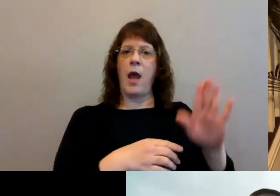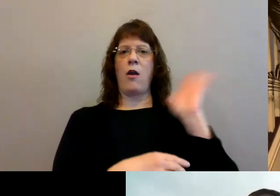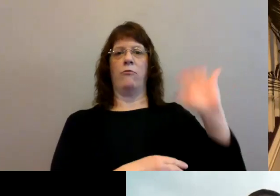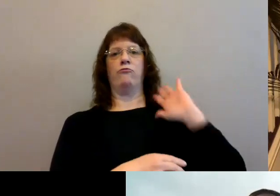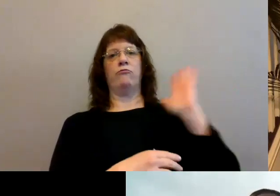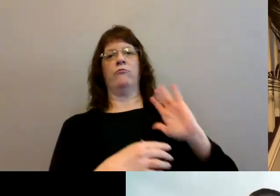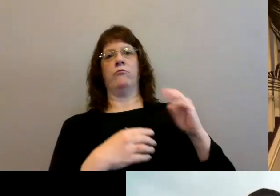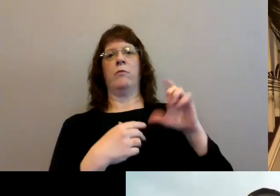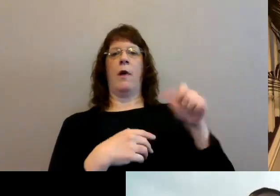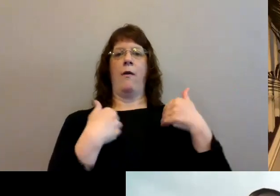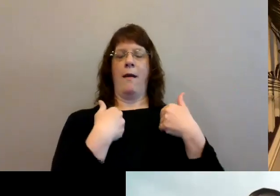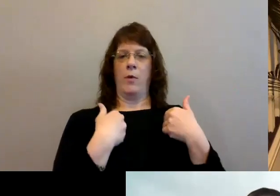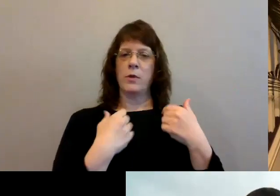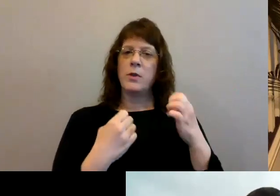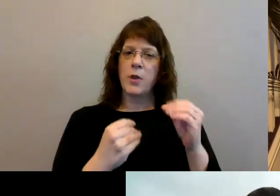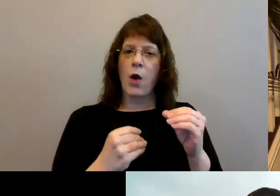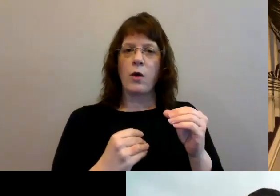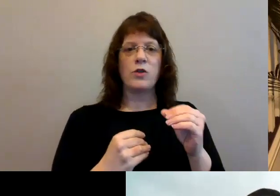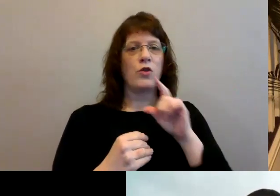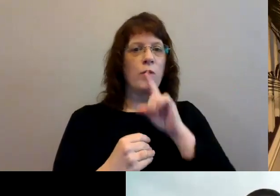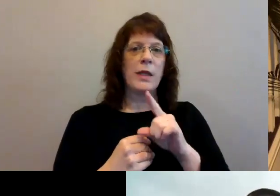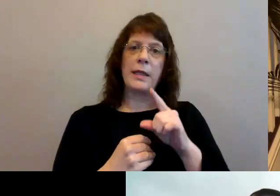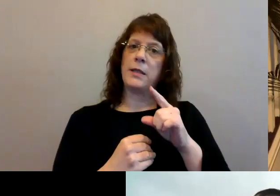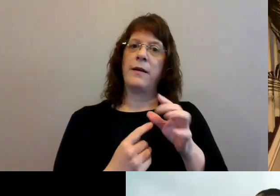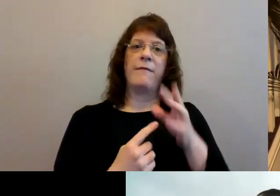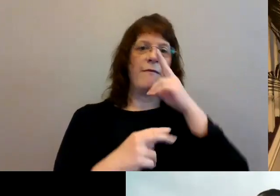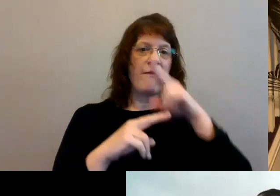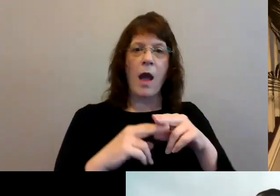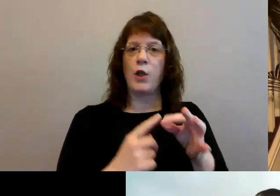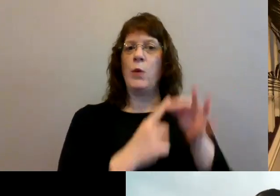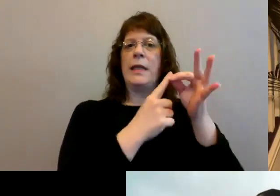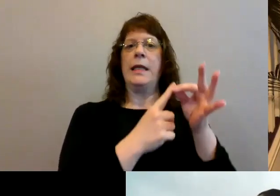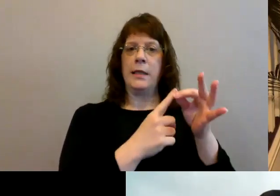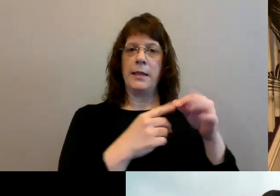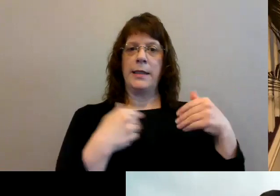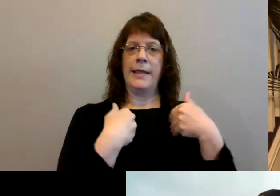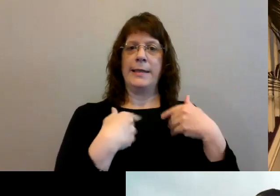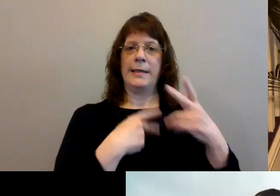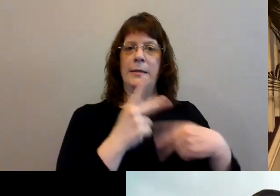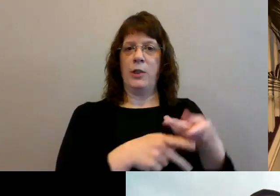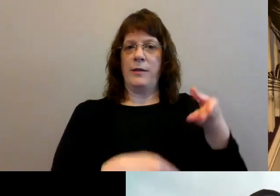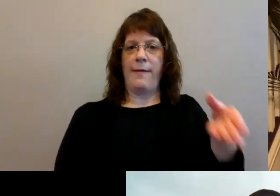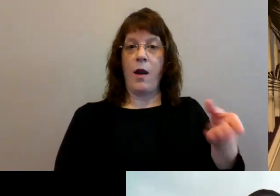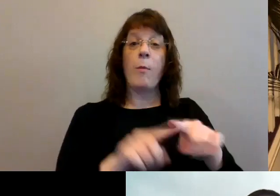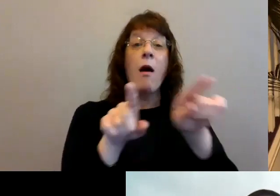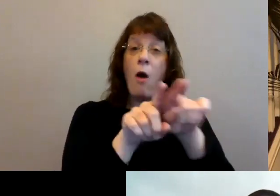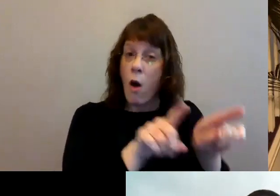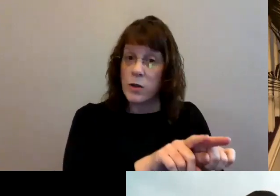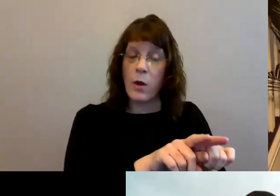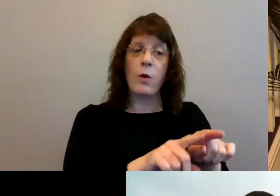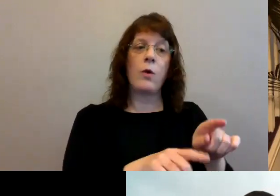fun looking and unique and like endemic species there. But by nature as well, islands are also